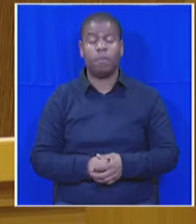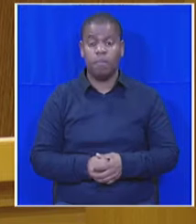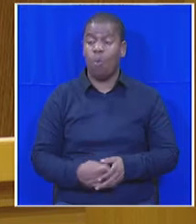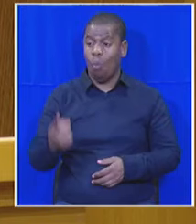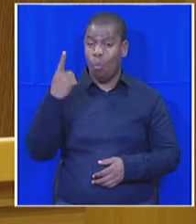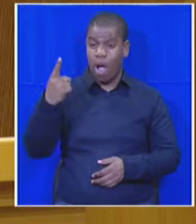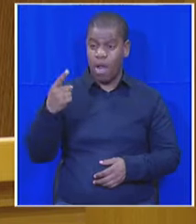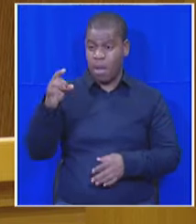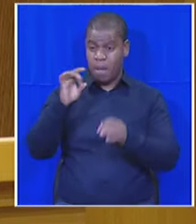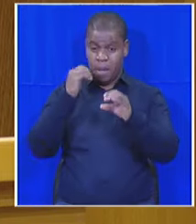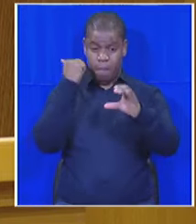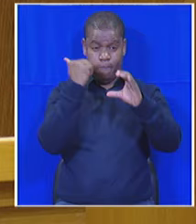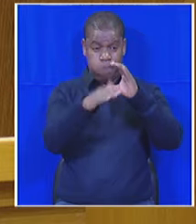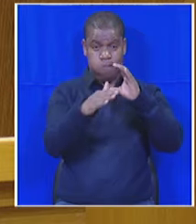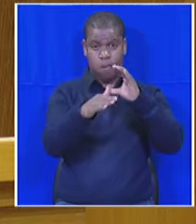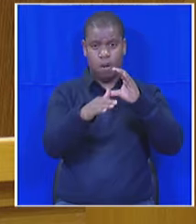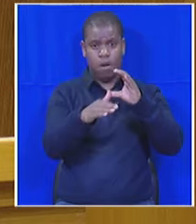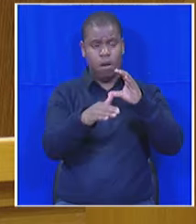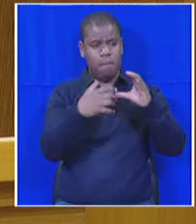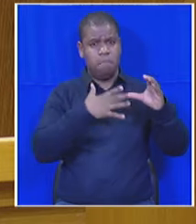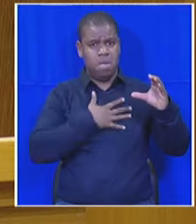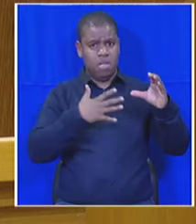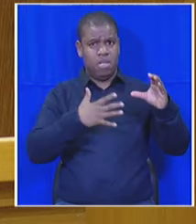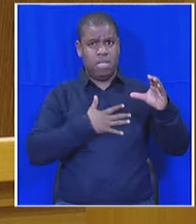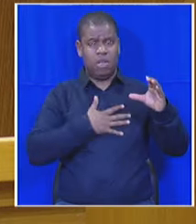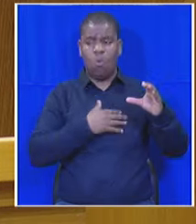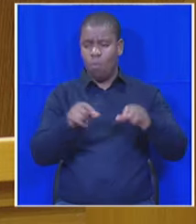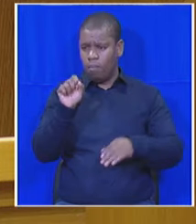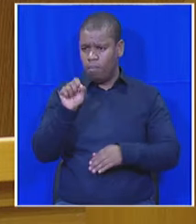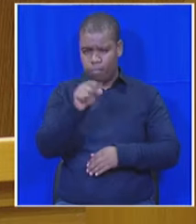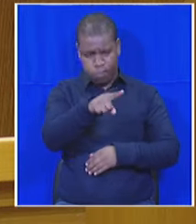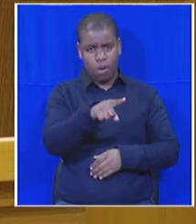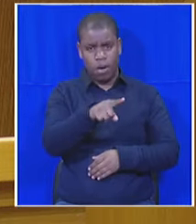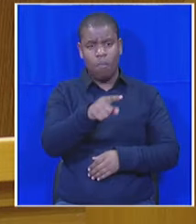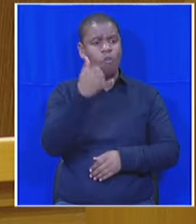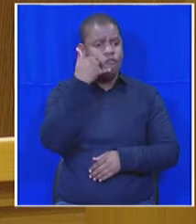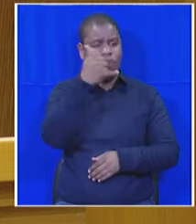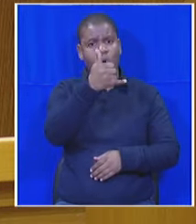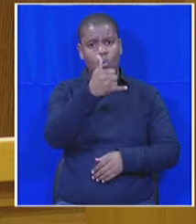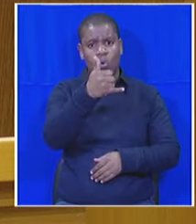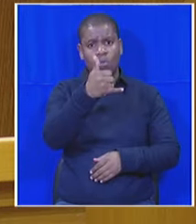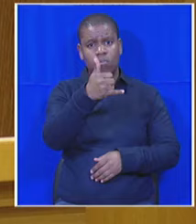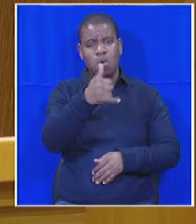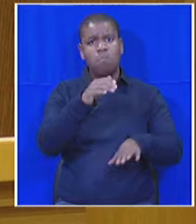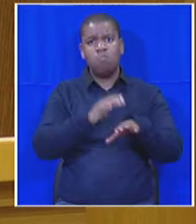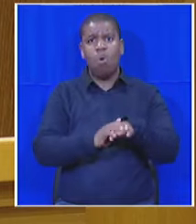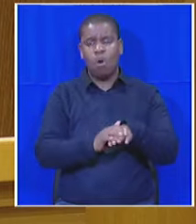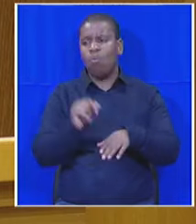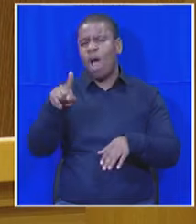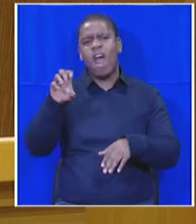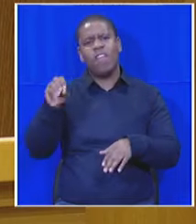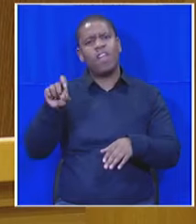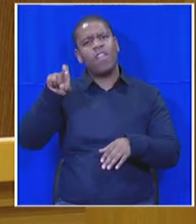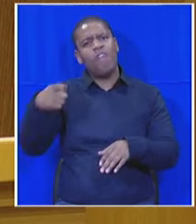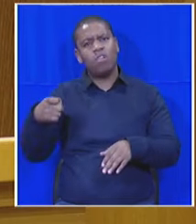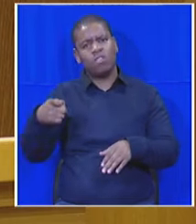one email to the Minister of Water and Sanitation and one message, one phone call to the gift of the givers. There was 100,000